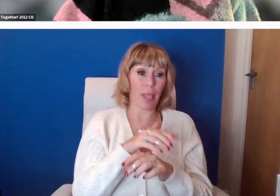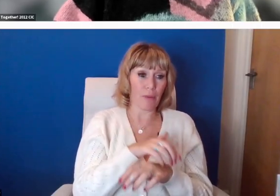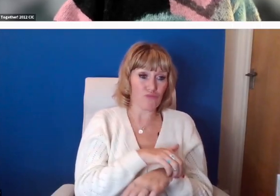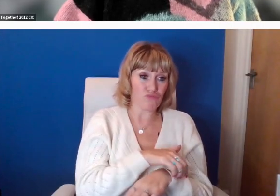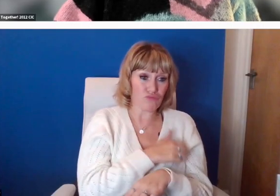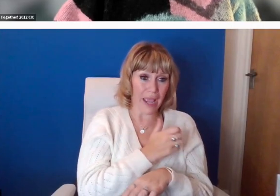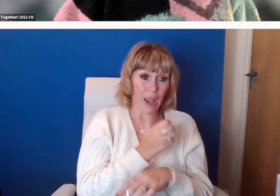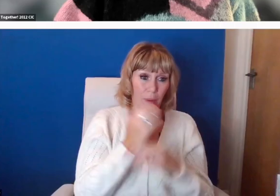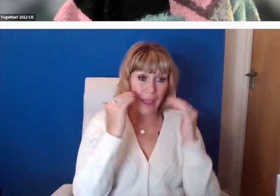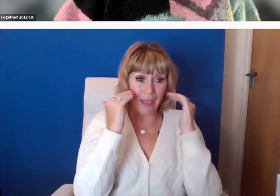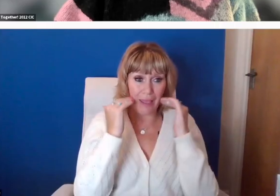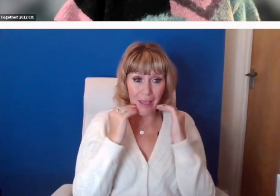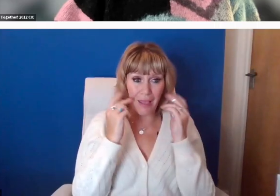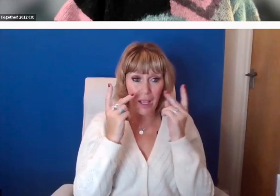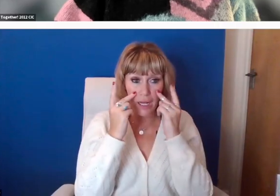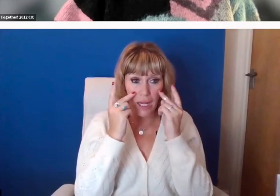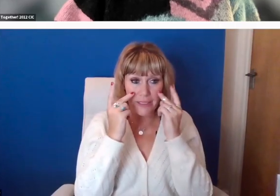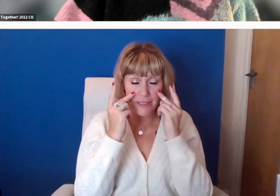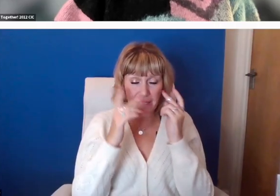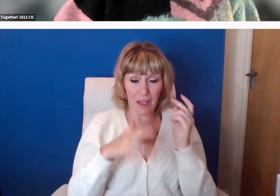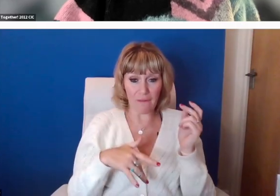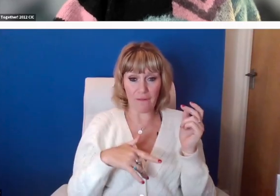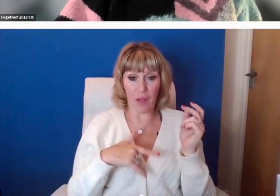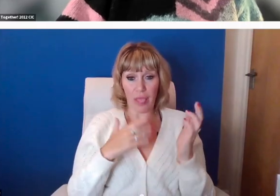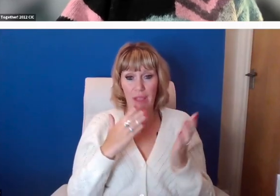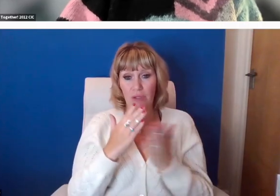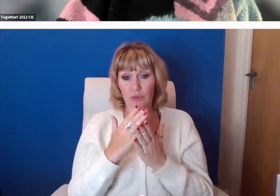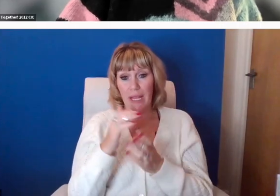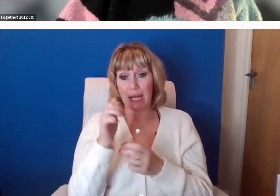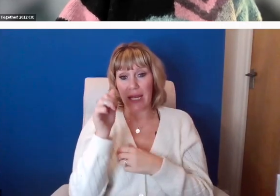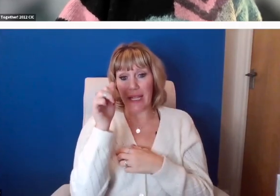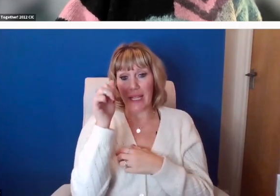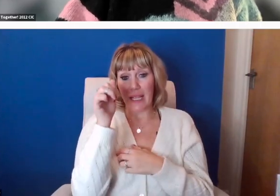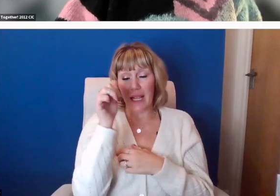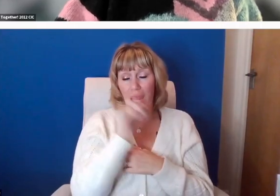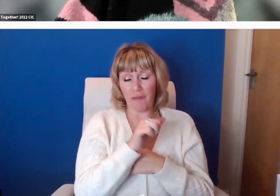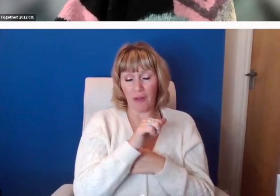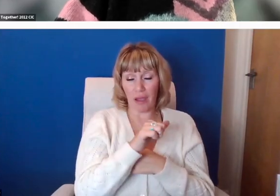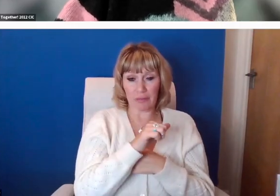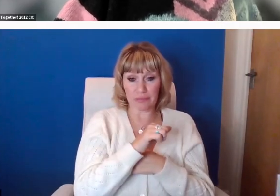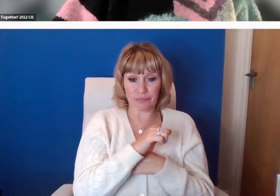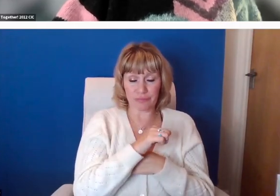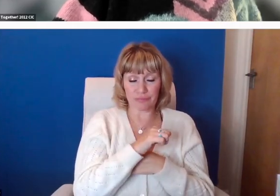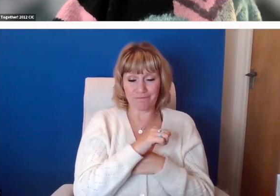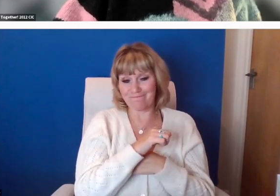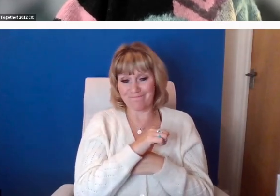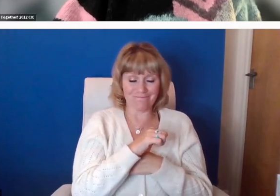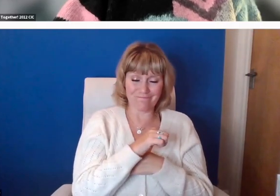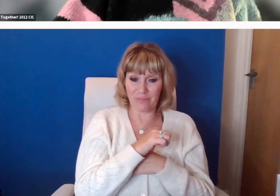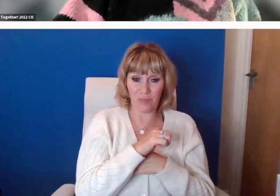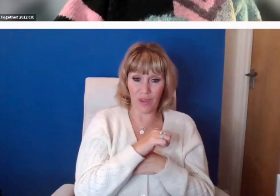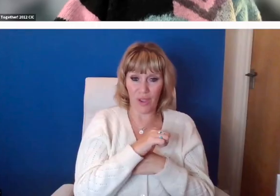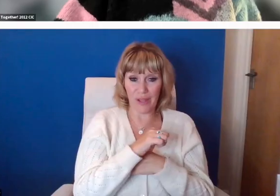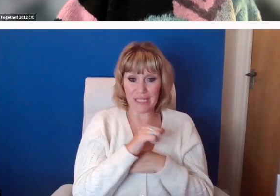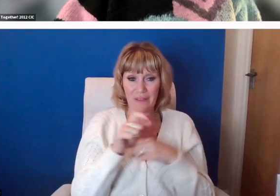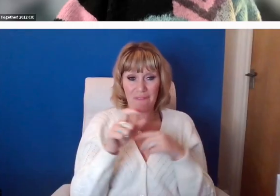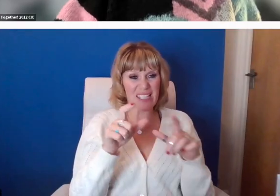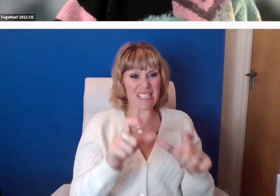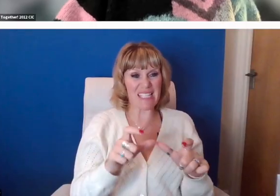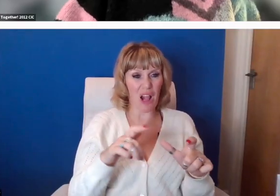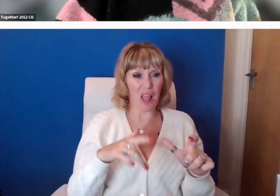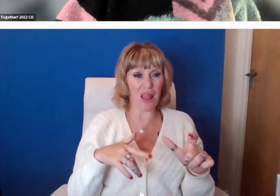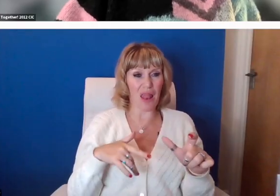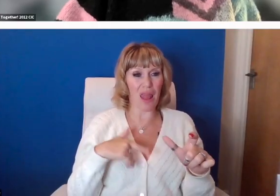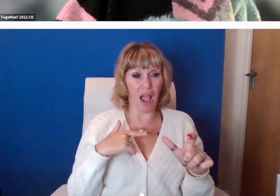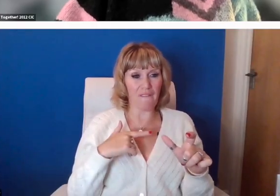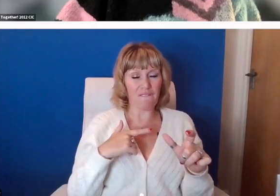very, very clever take on the traditional kind of still life picture, or the